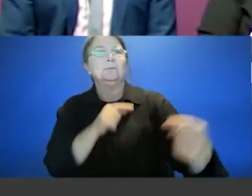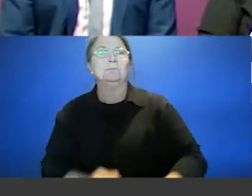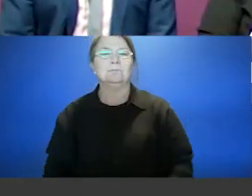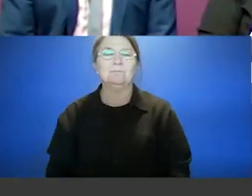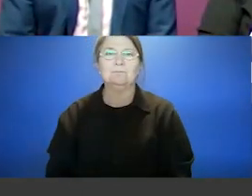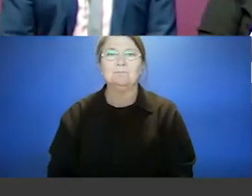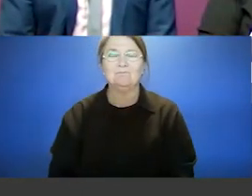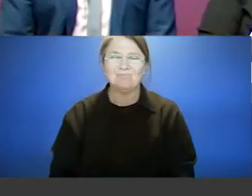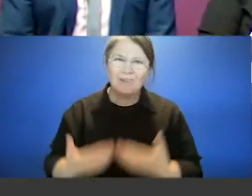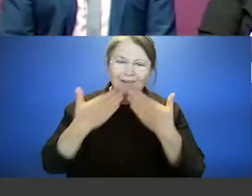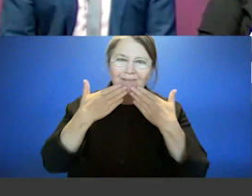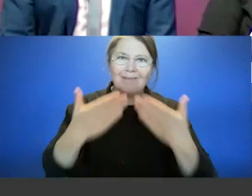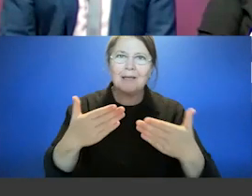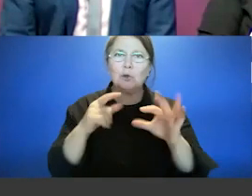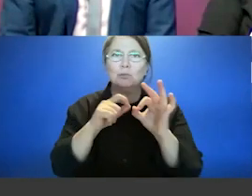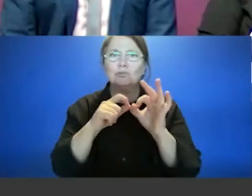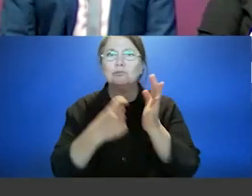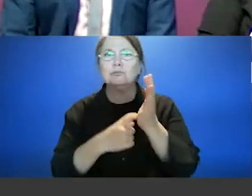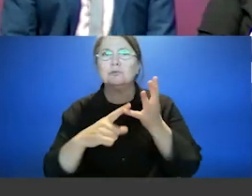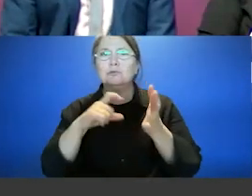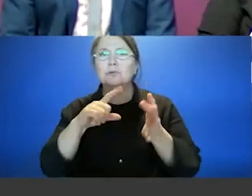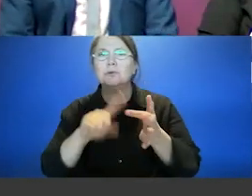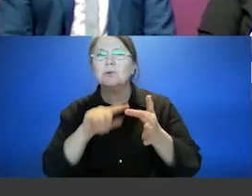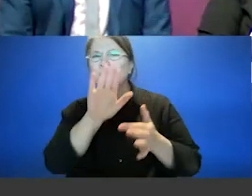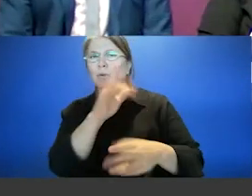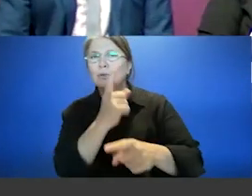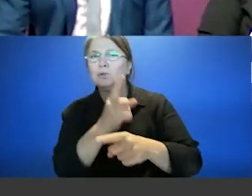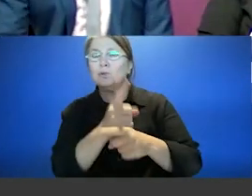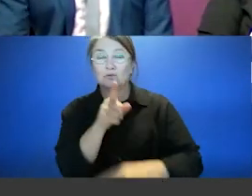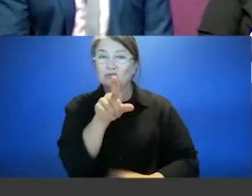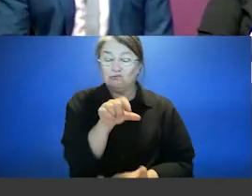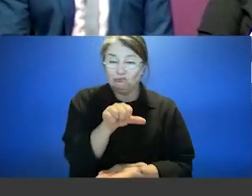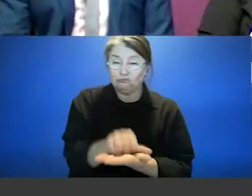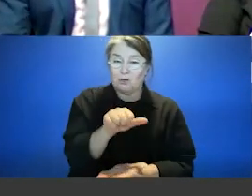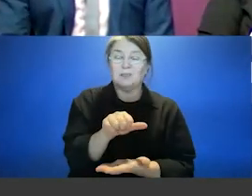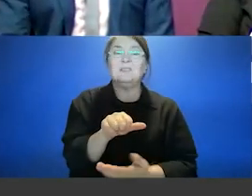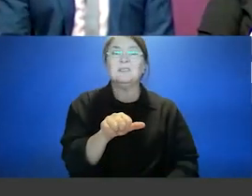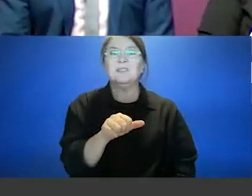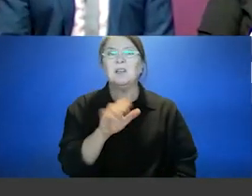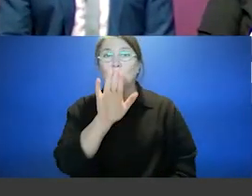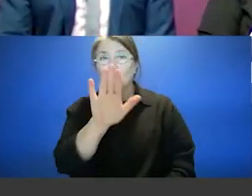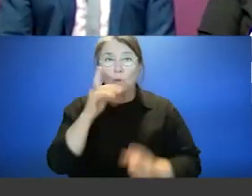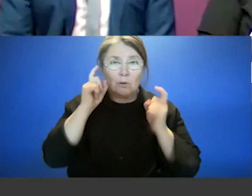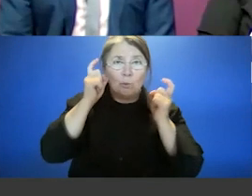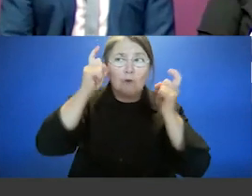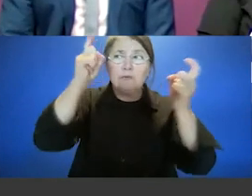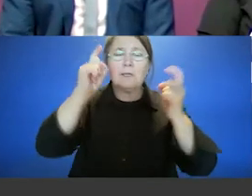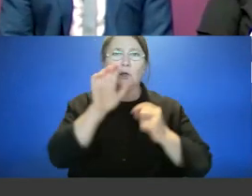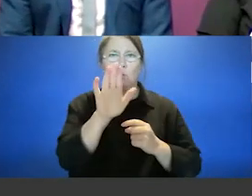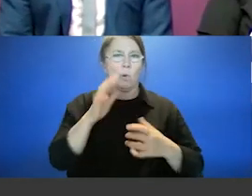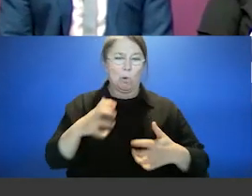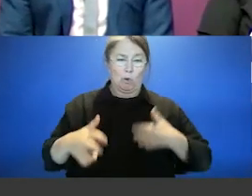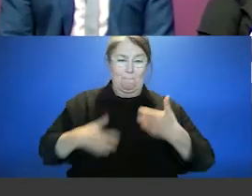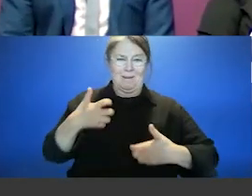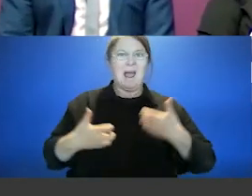important to note. So there's a number of avenues available for people to lodge concerns or complaints with IBAC, but importantly, there's